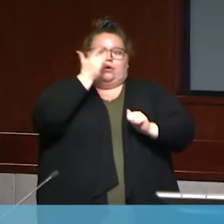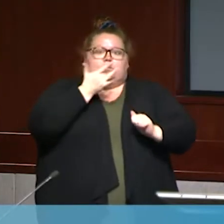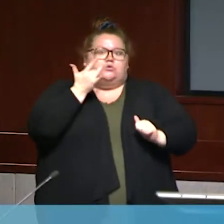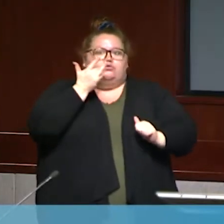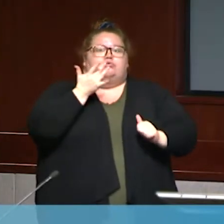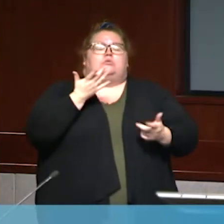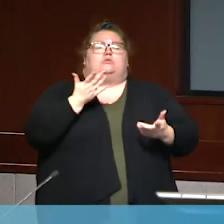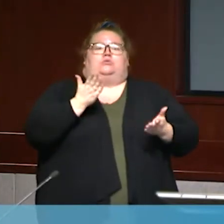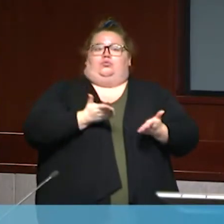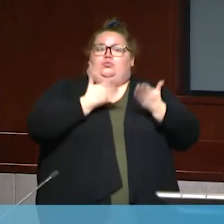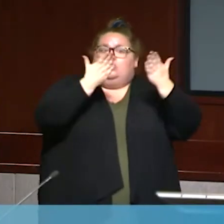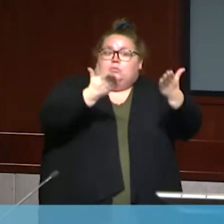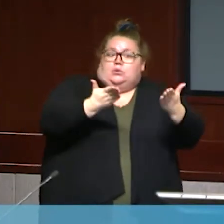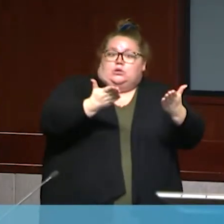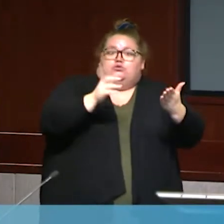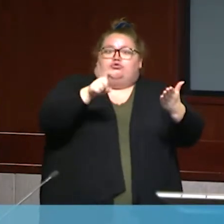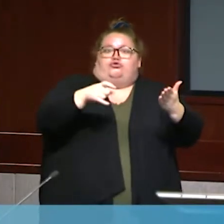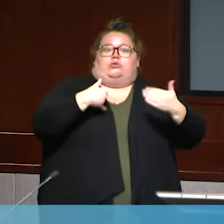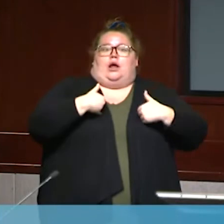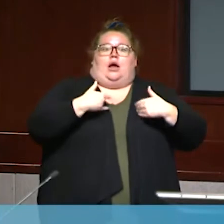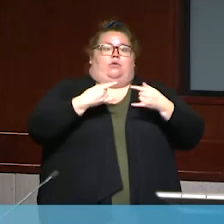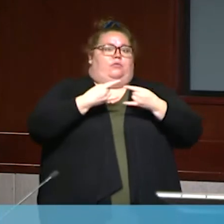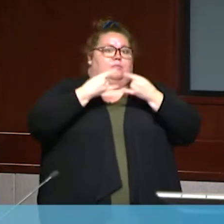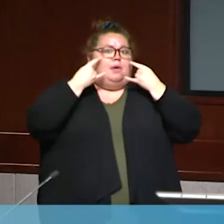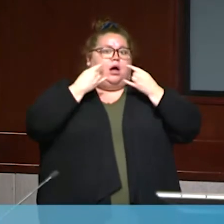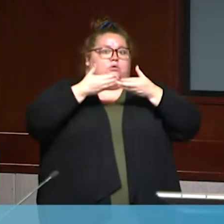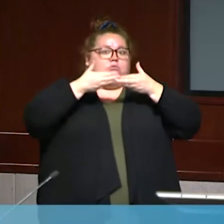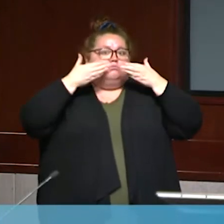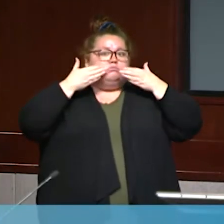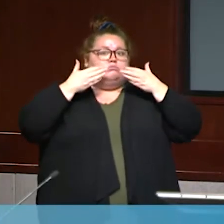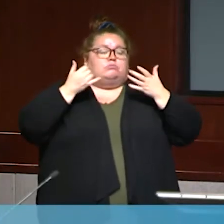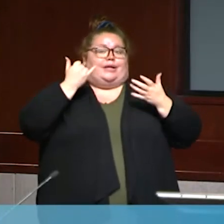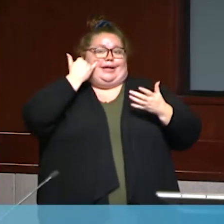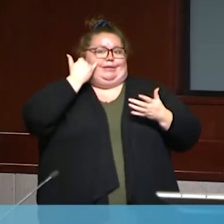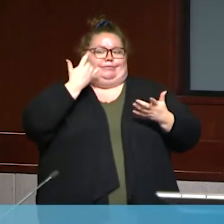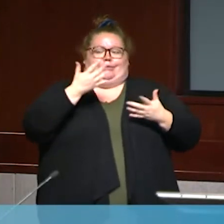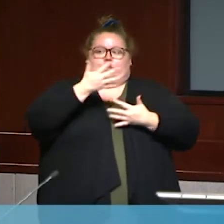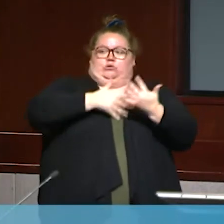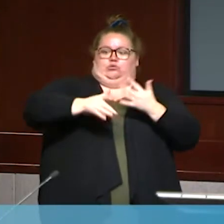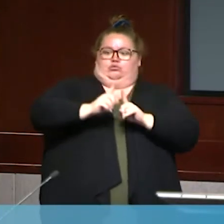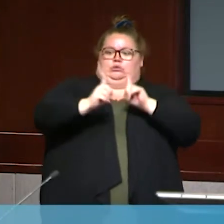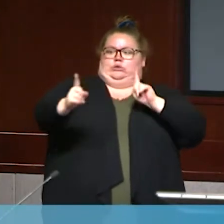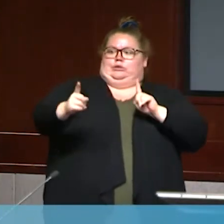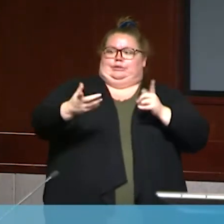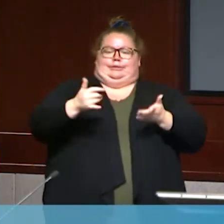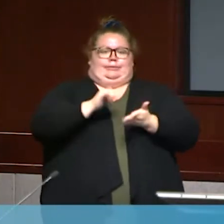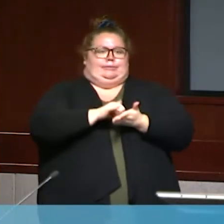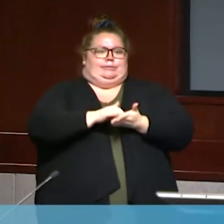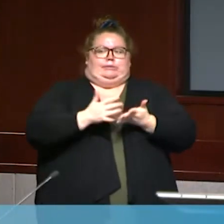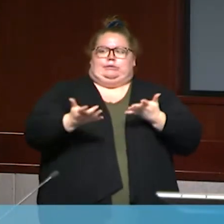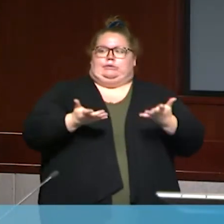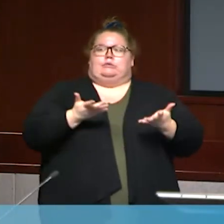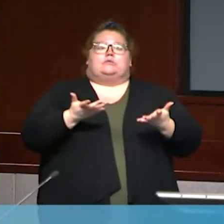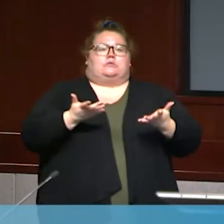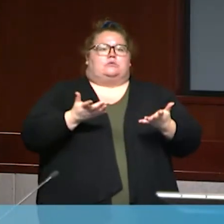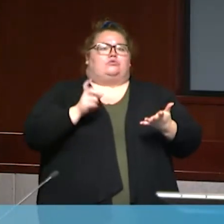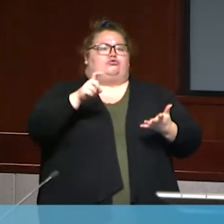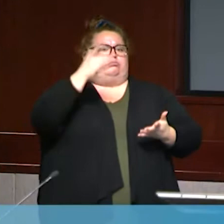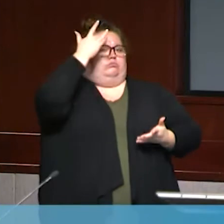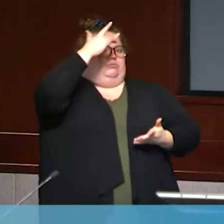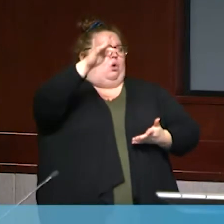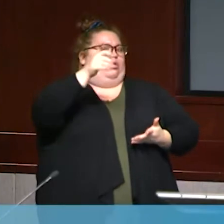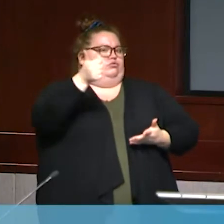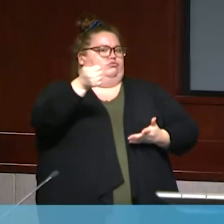a mask when you cannot social distance. Continue to be smart. Continue to be aware that this virus